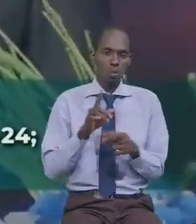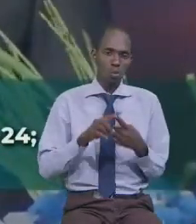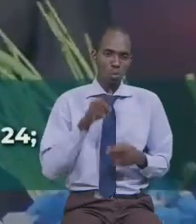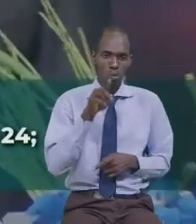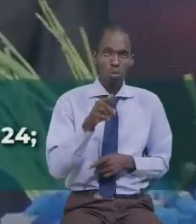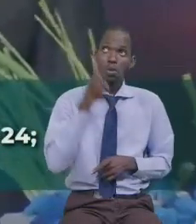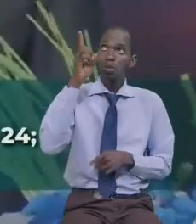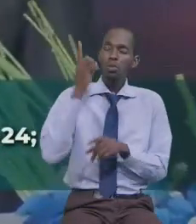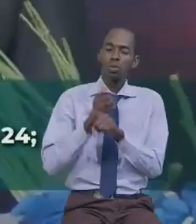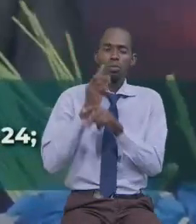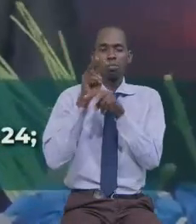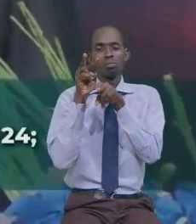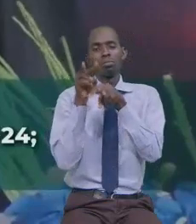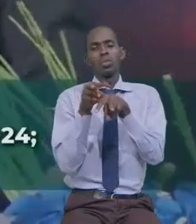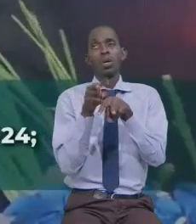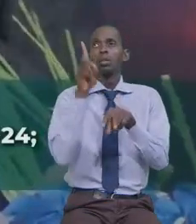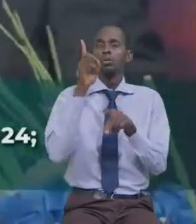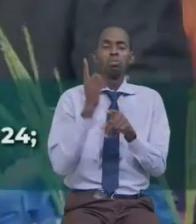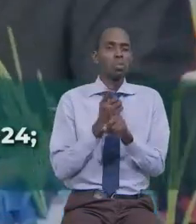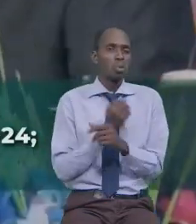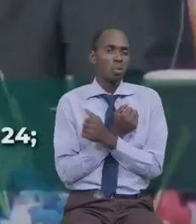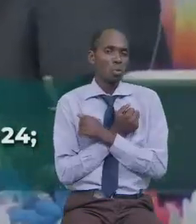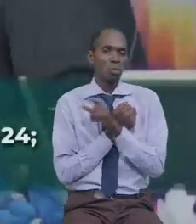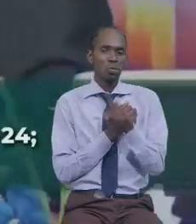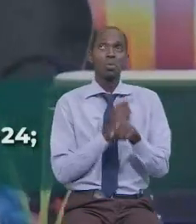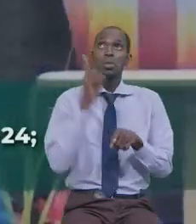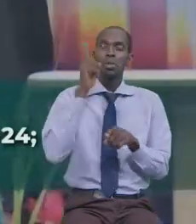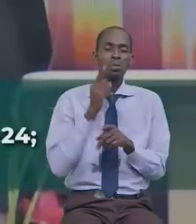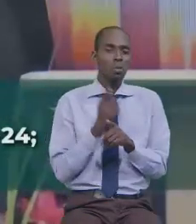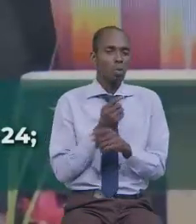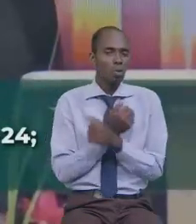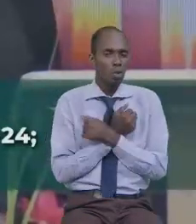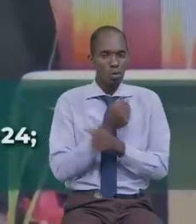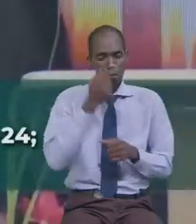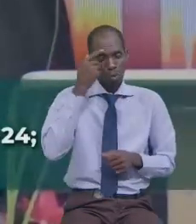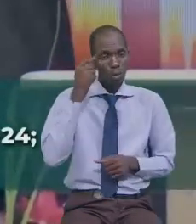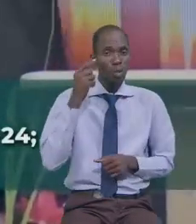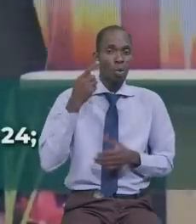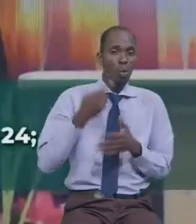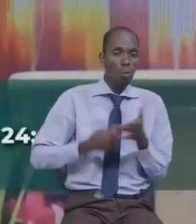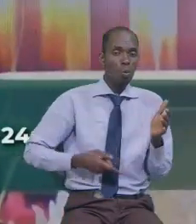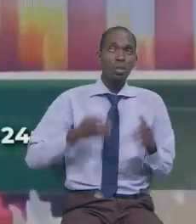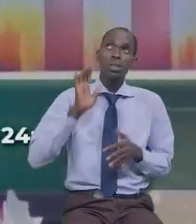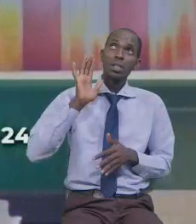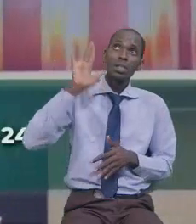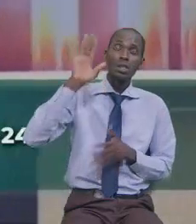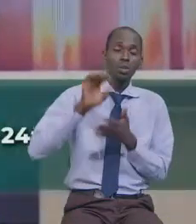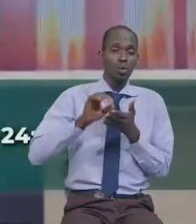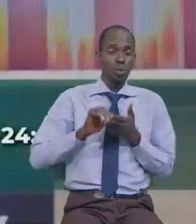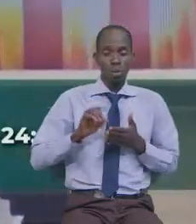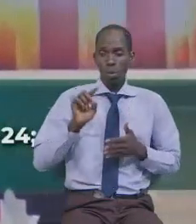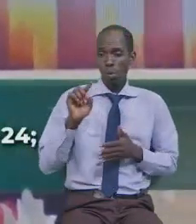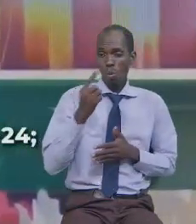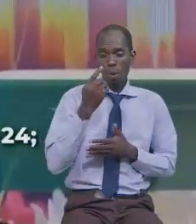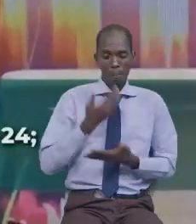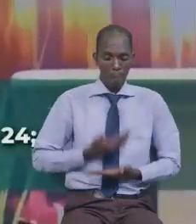you and he loved you. He loved you because of what his only begotten son has done for you.